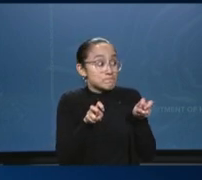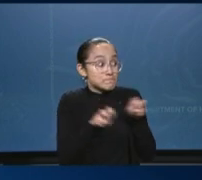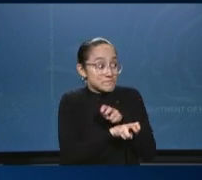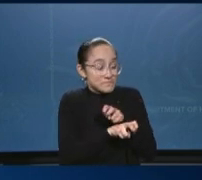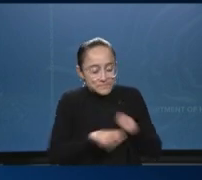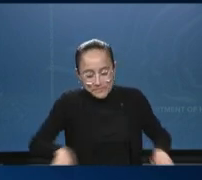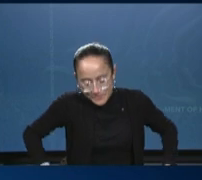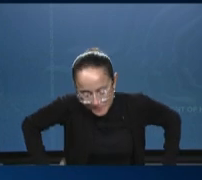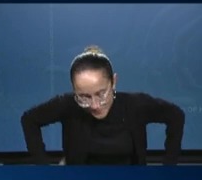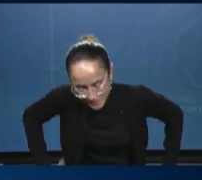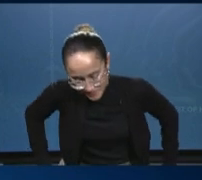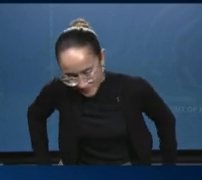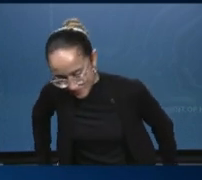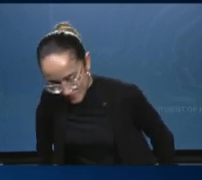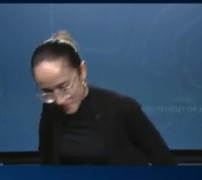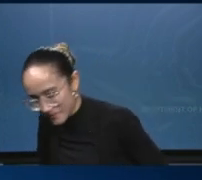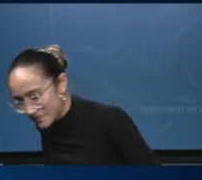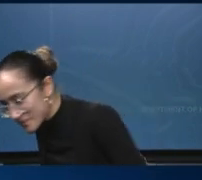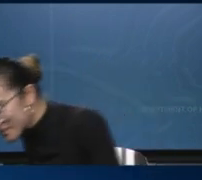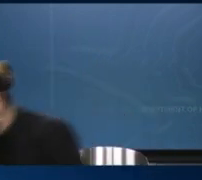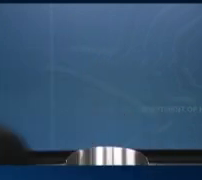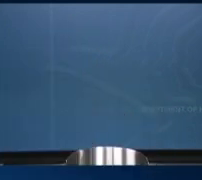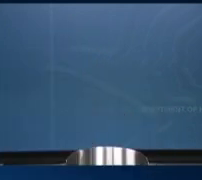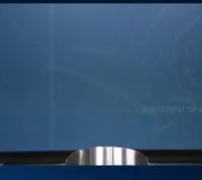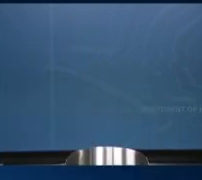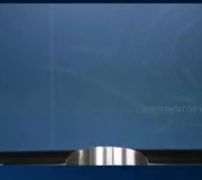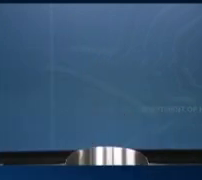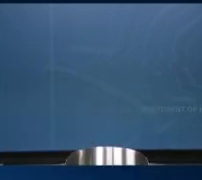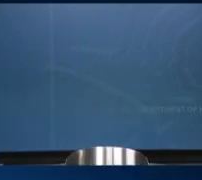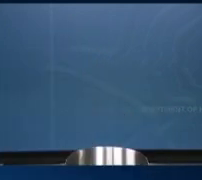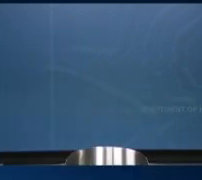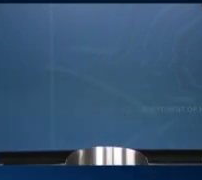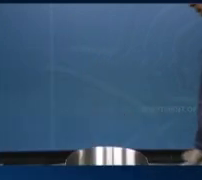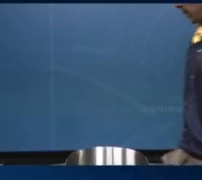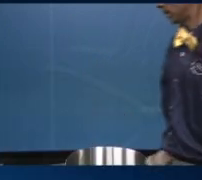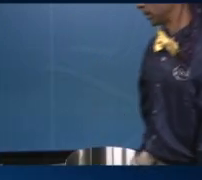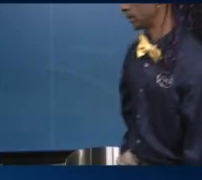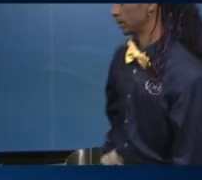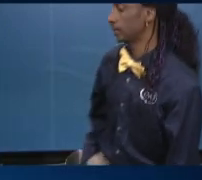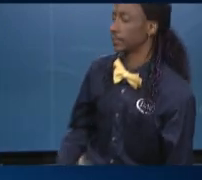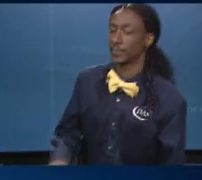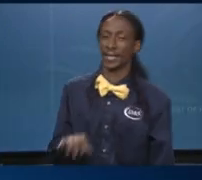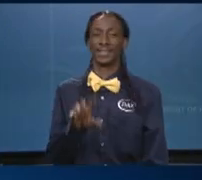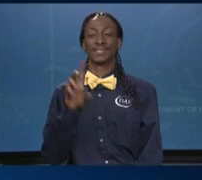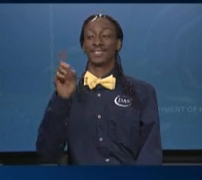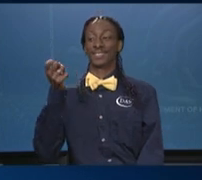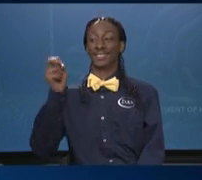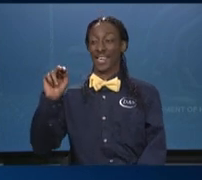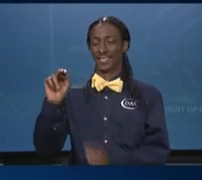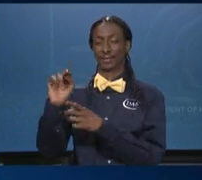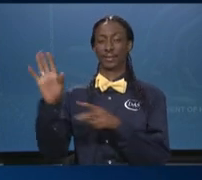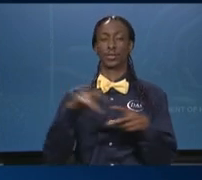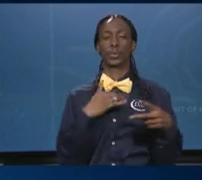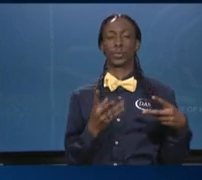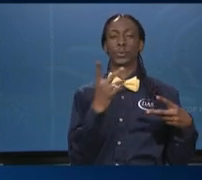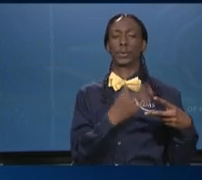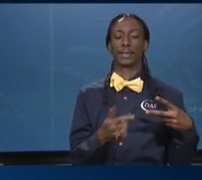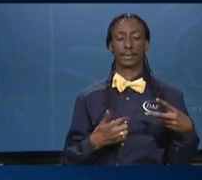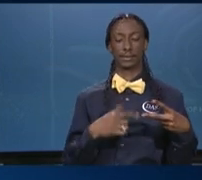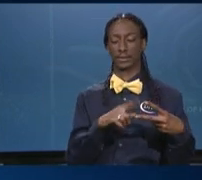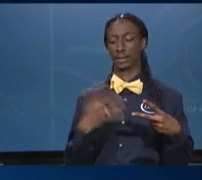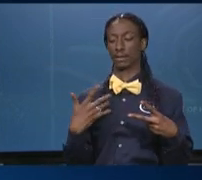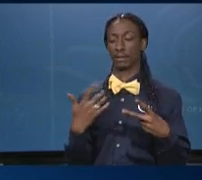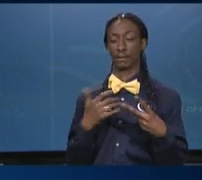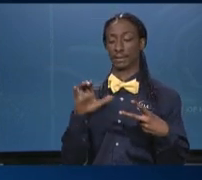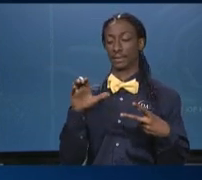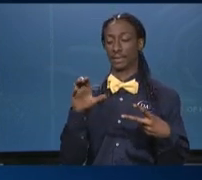proudest and challenged together. One, on behalf of the CMCS, SSIO, CMS teams, we were reflecting as a team, many